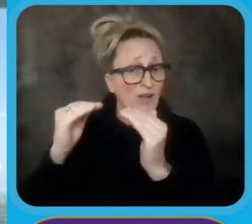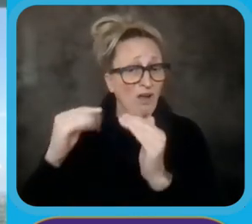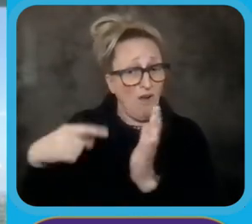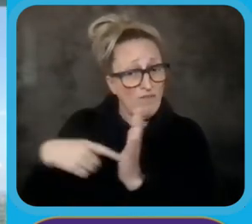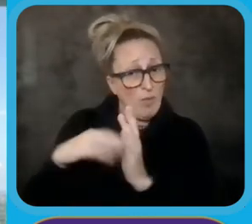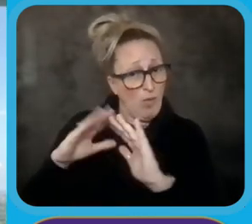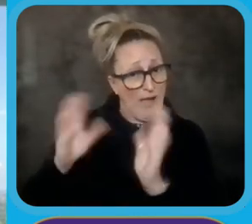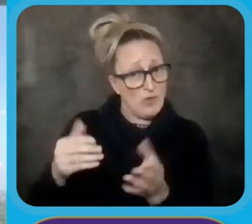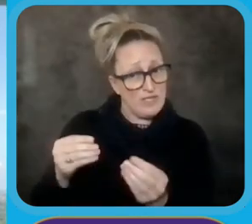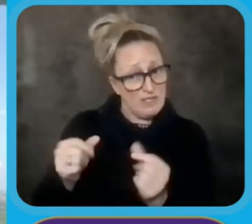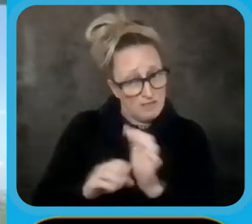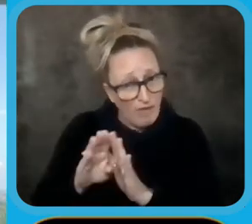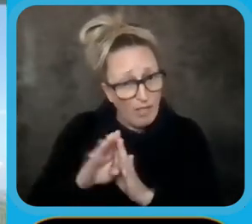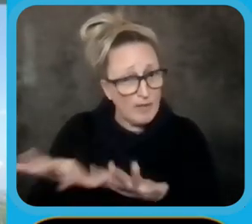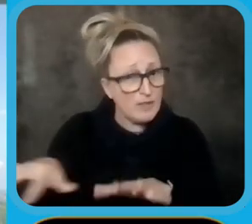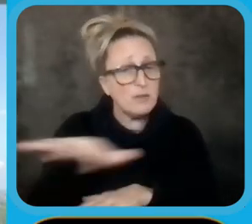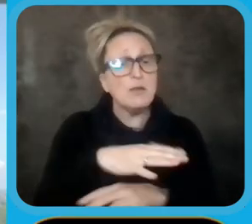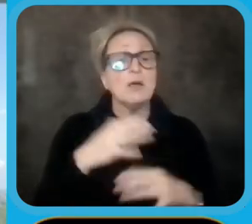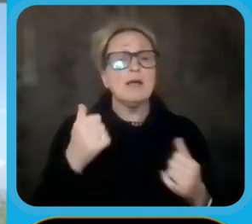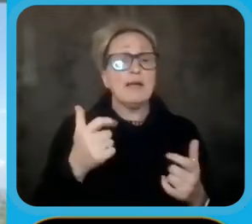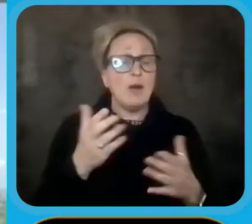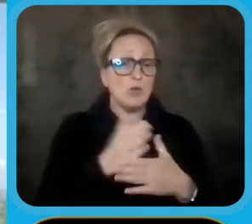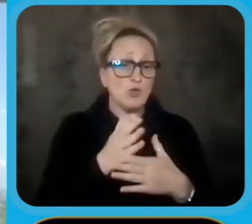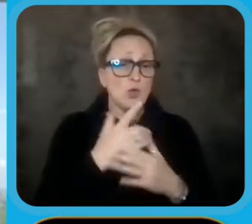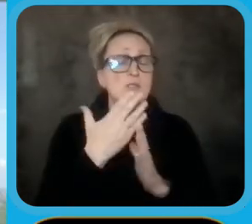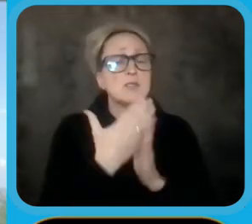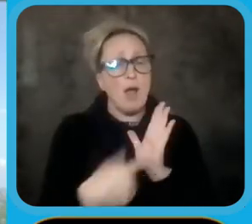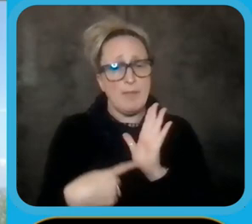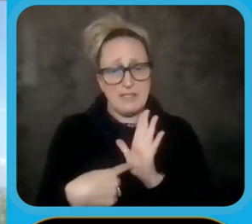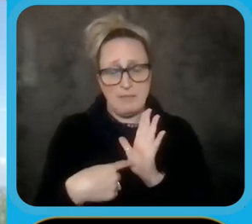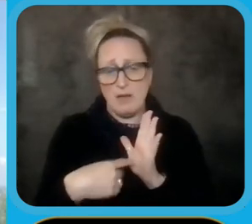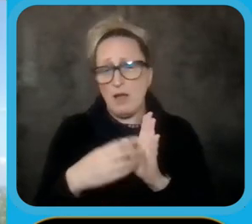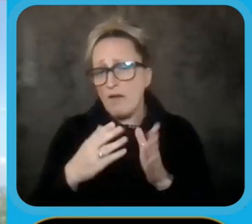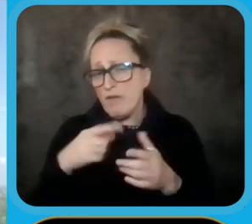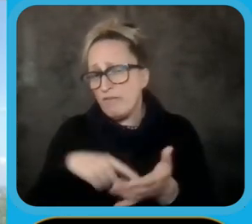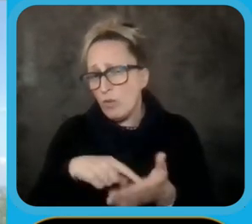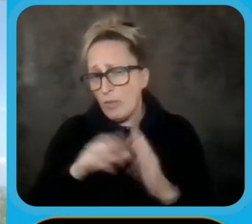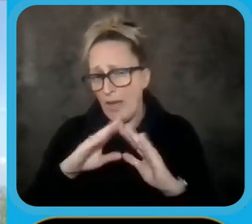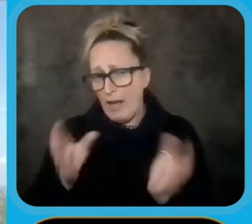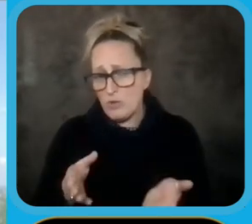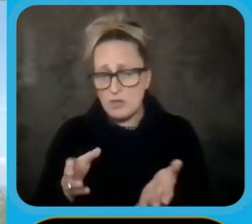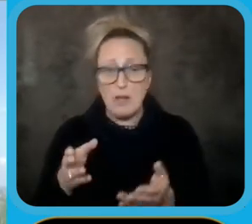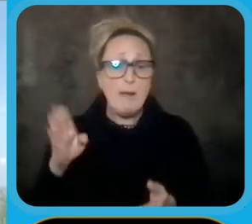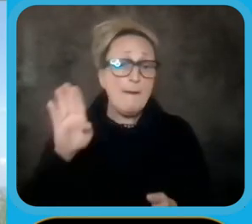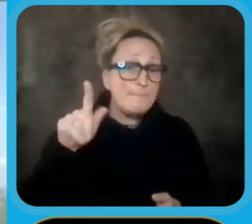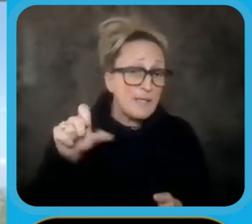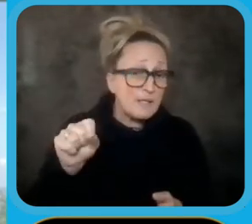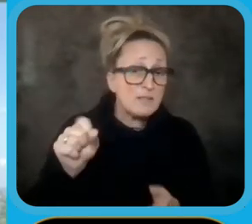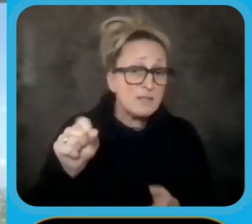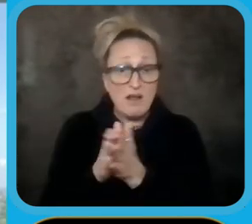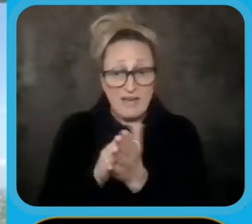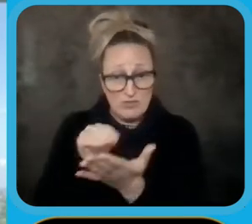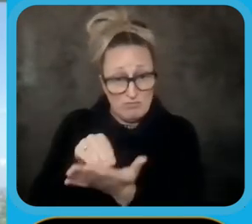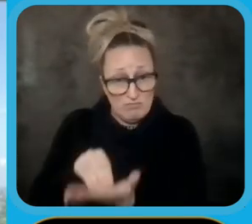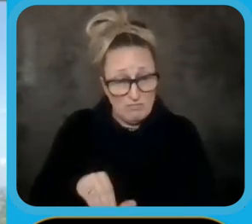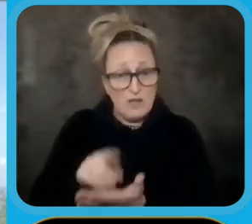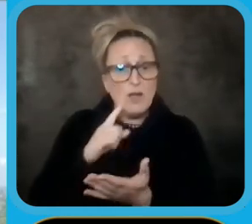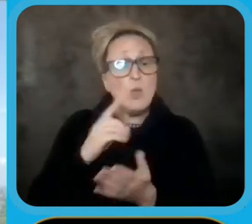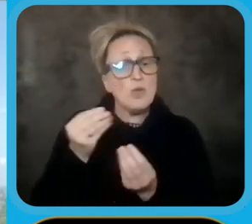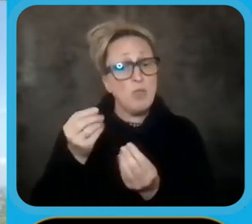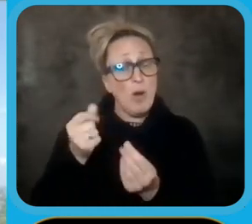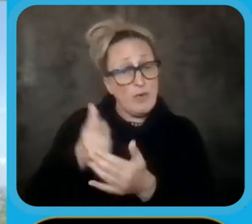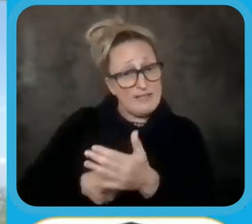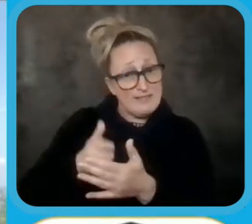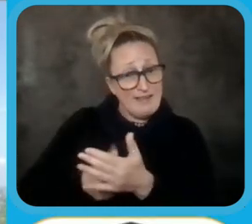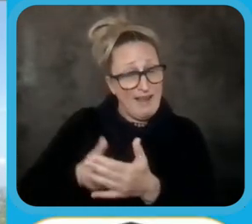development. Now I'd like to share with you some examples of affordable housing bills and initiatives with property tax impacts for the